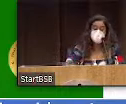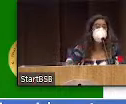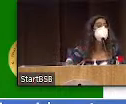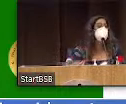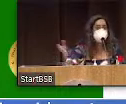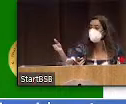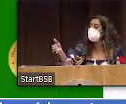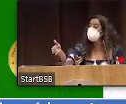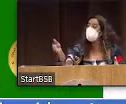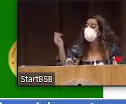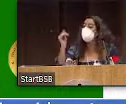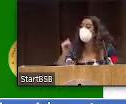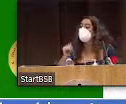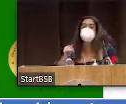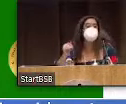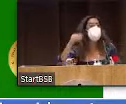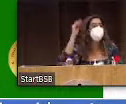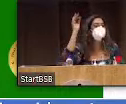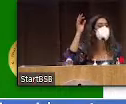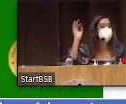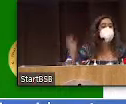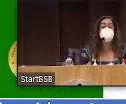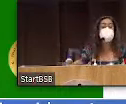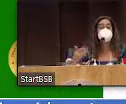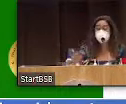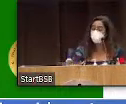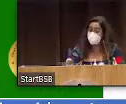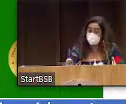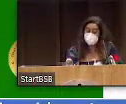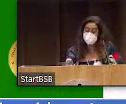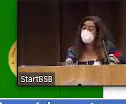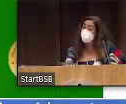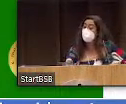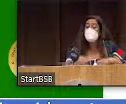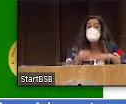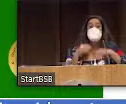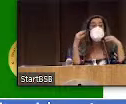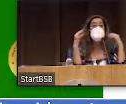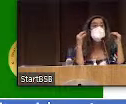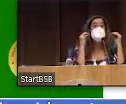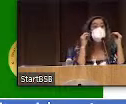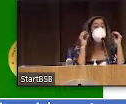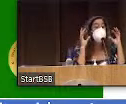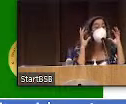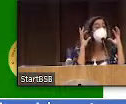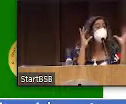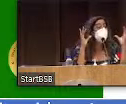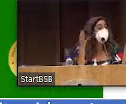is the result of the data mining.